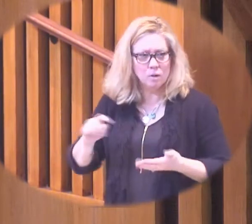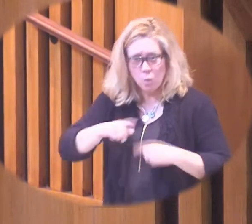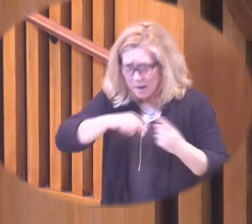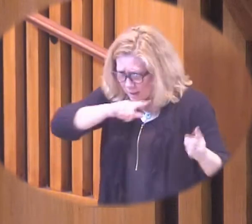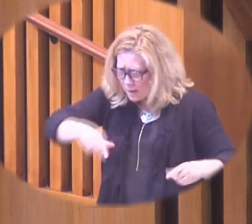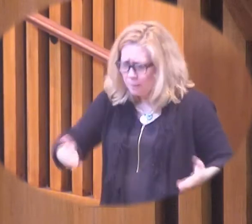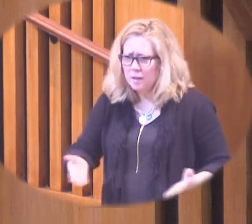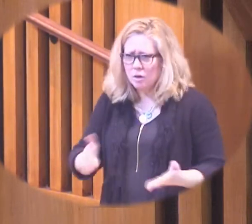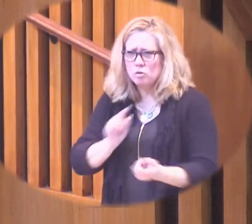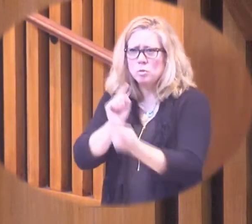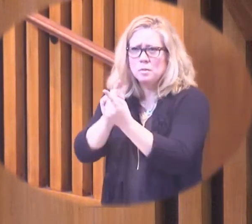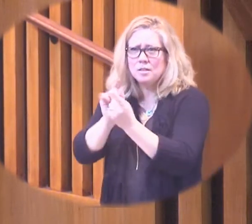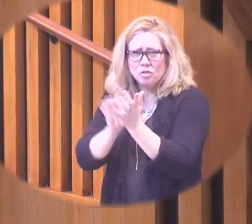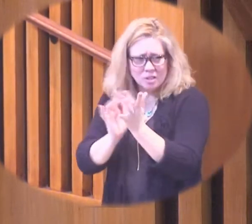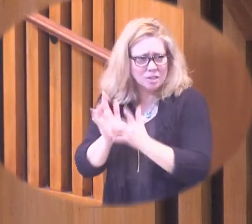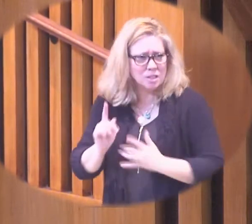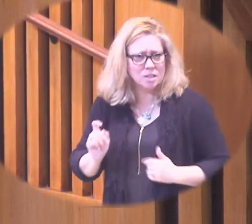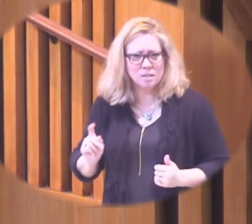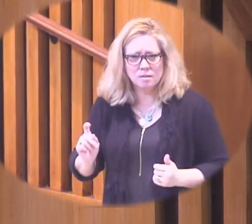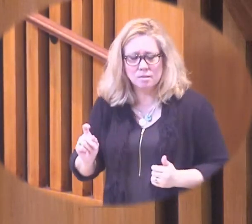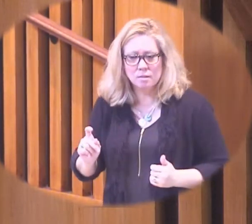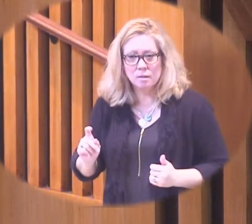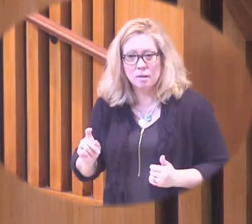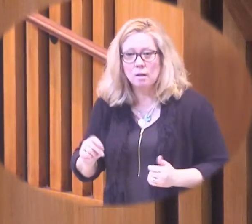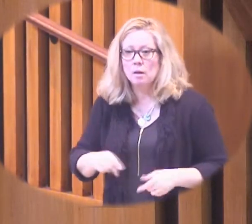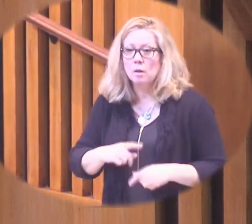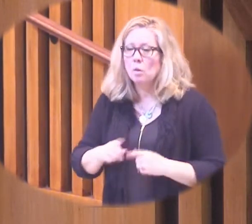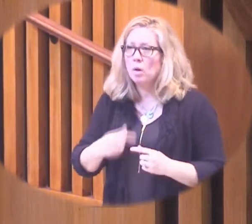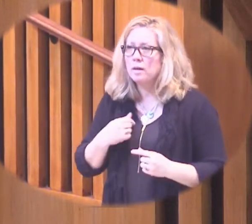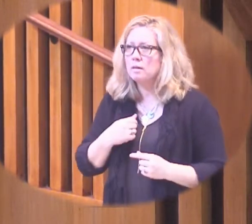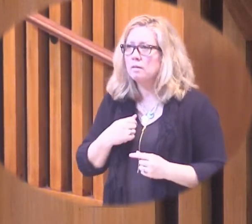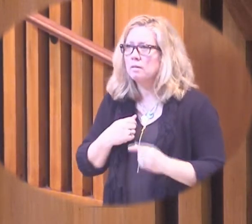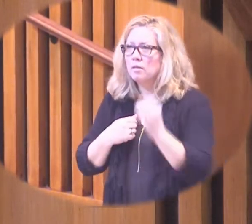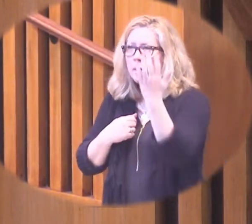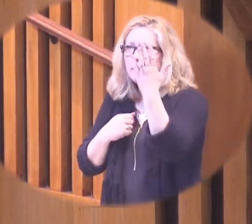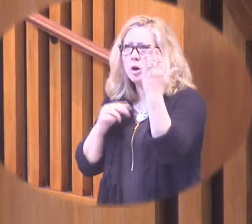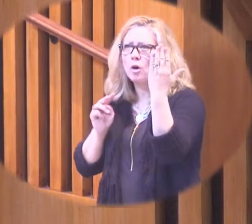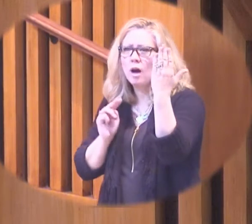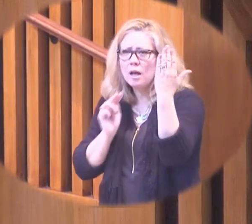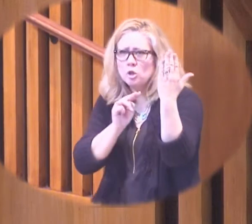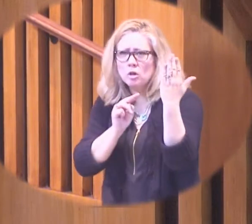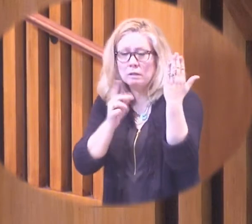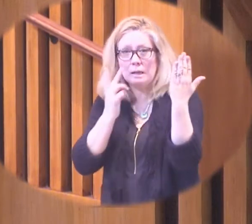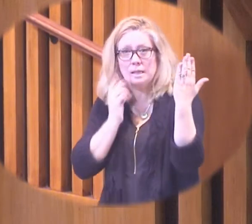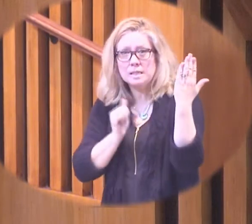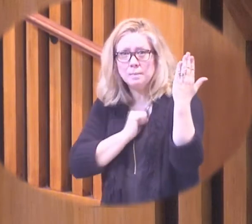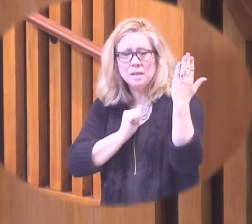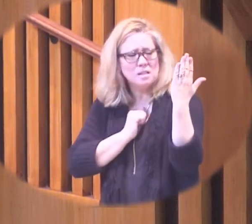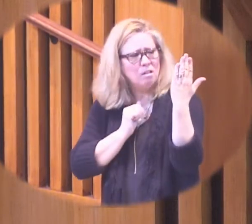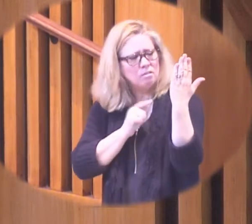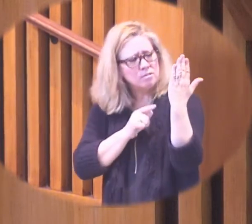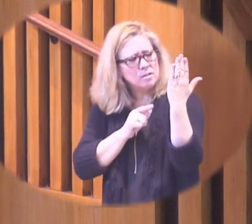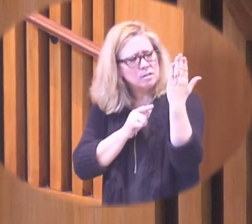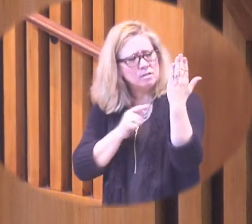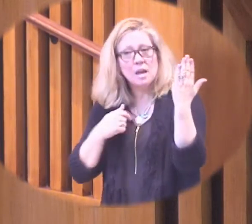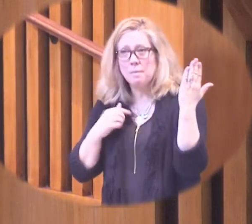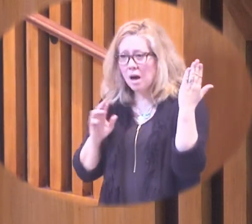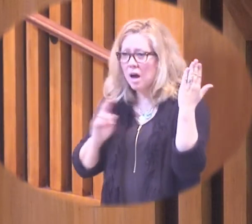Jesus? And then when I look in the mirror, as I do so often, am I ready to